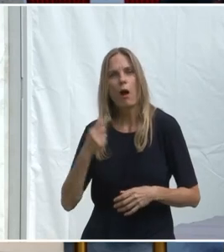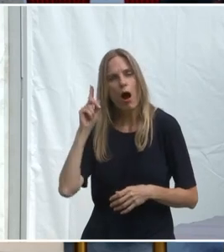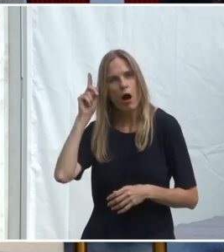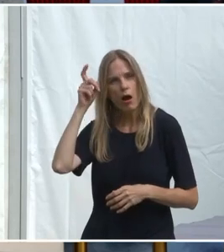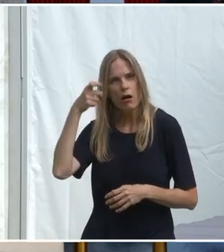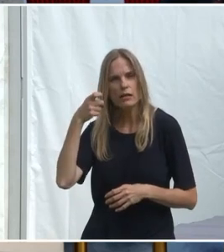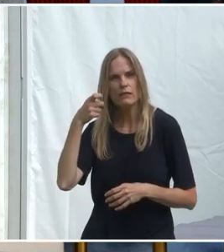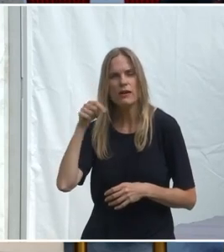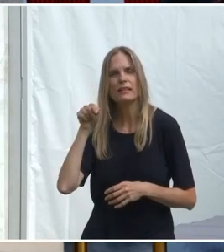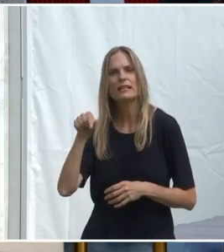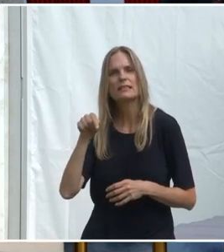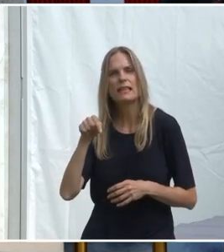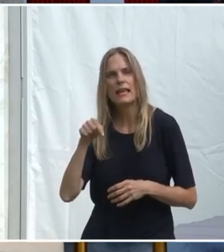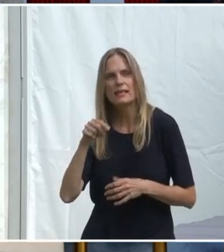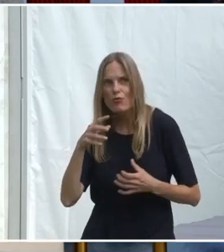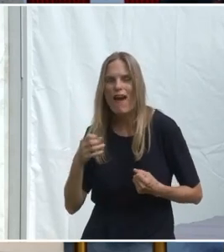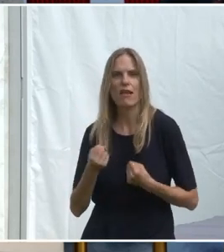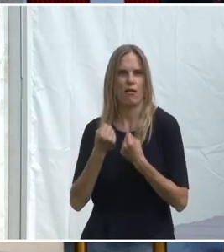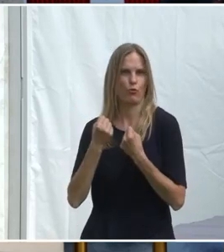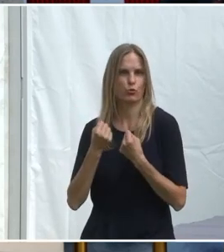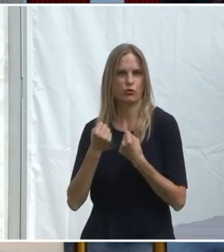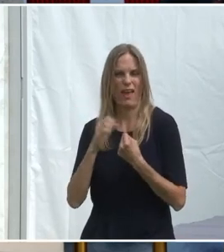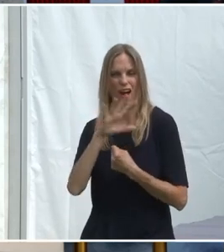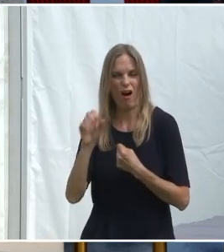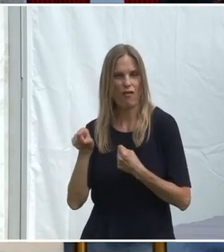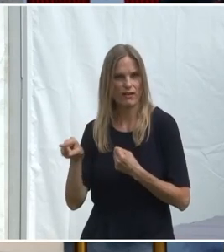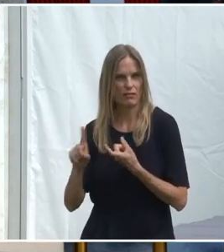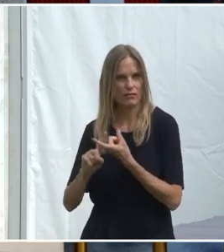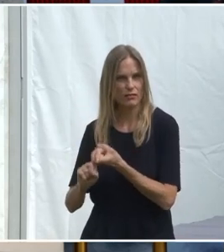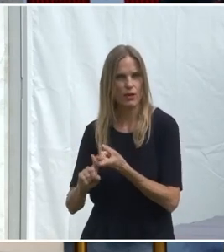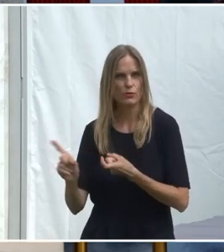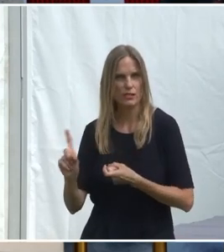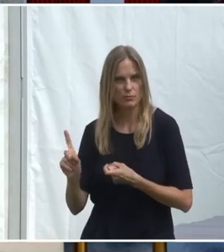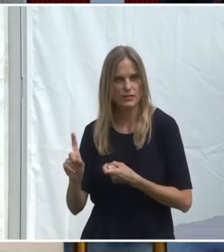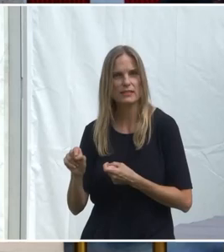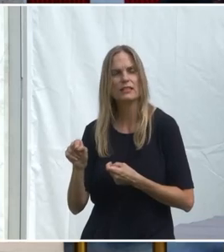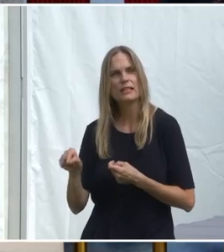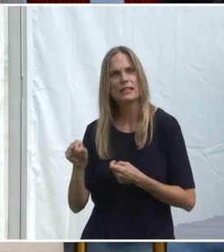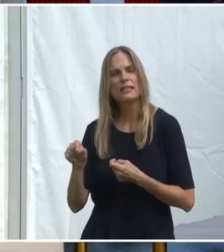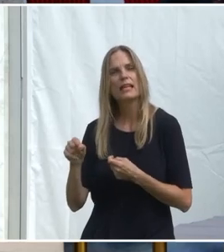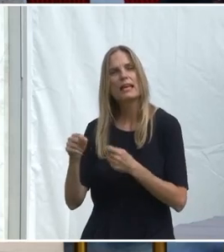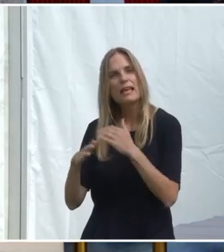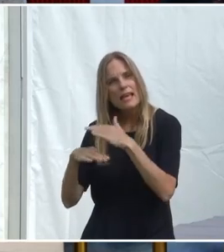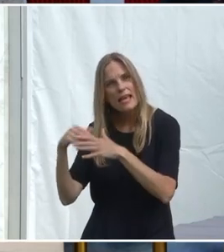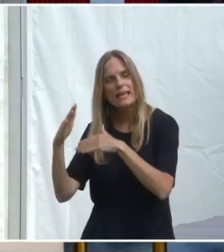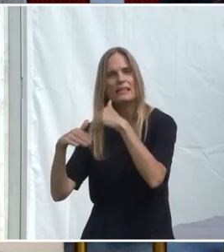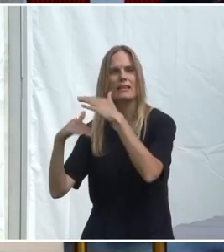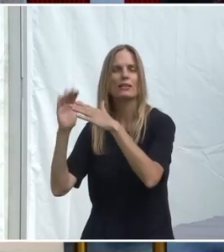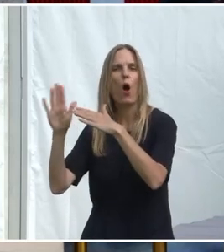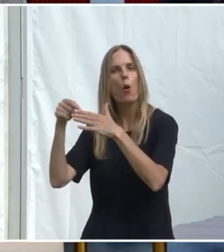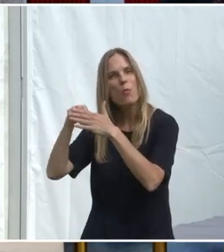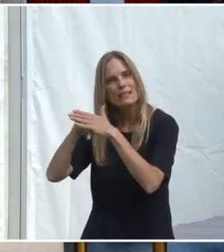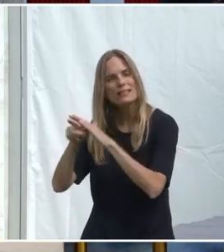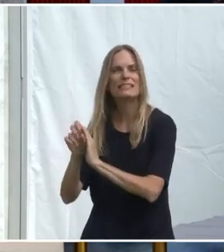the challenge really with Africa is sort of kind of building up their internal